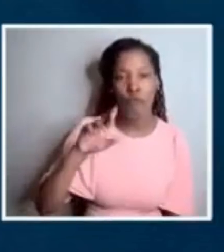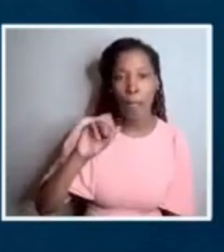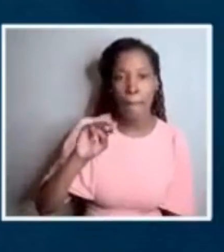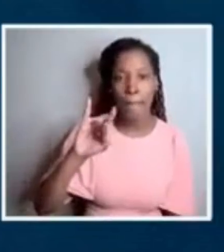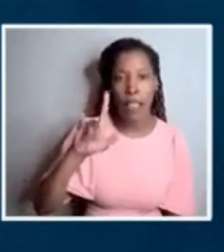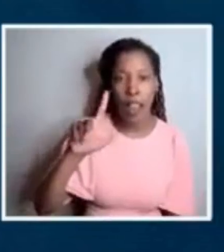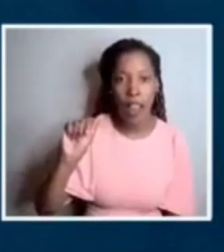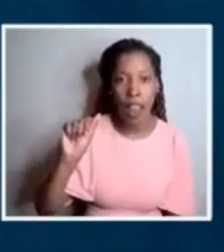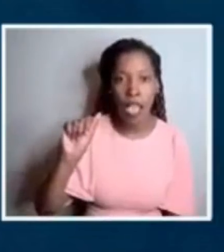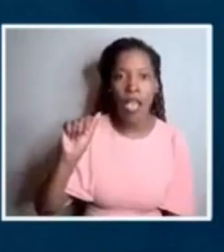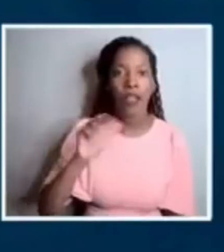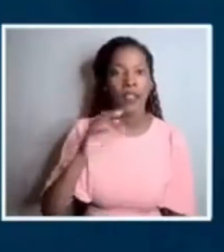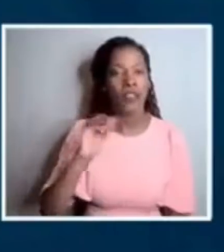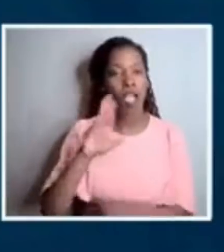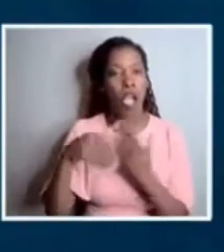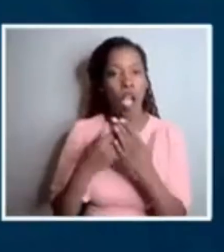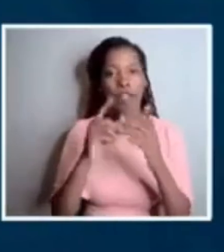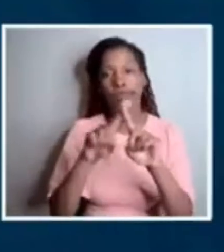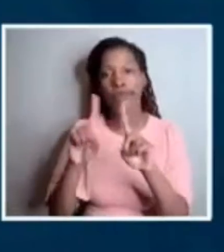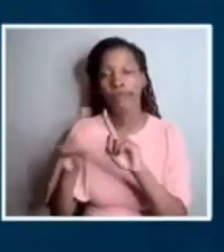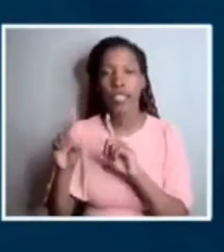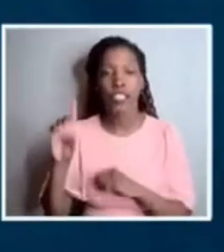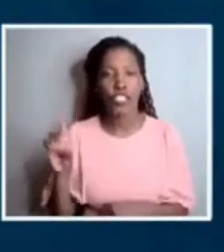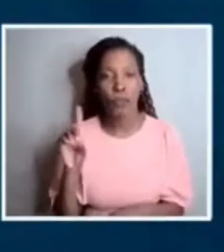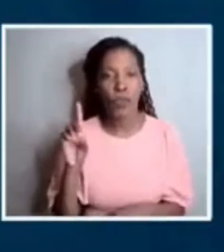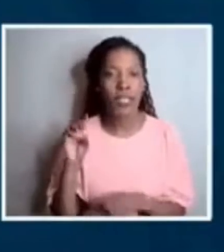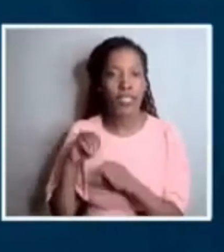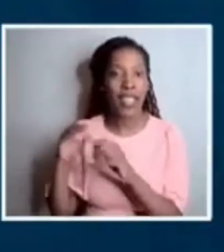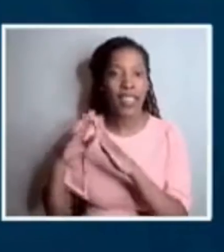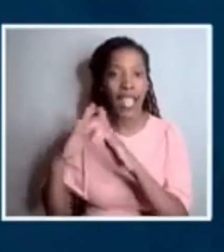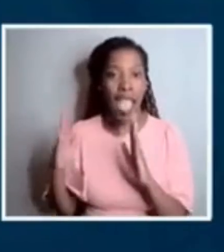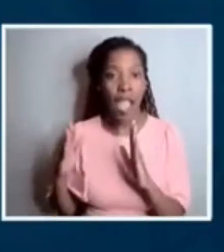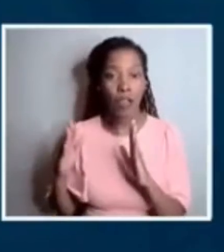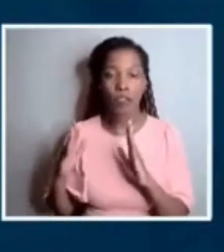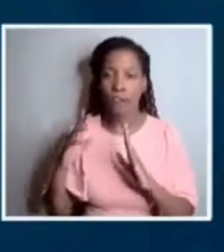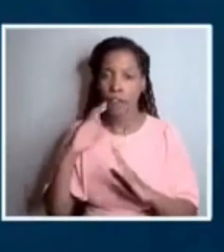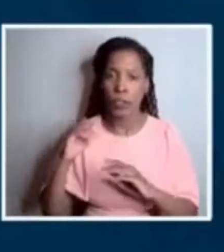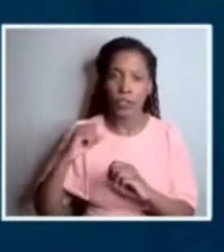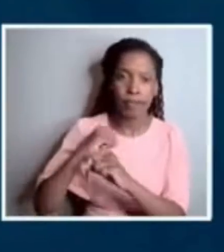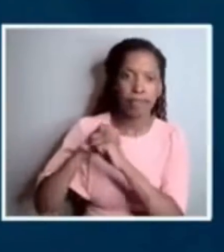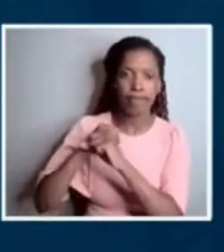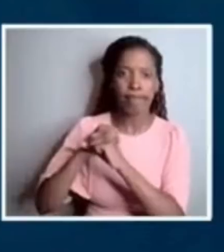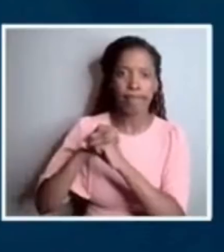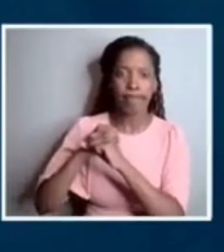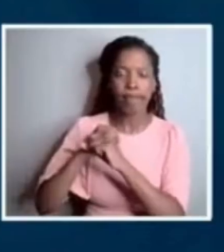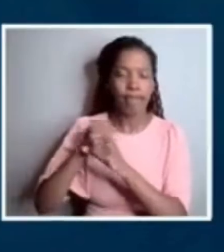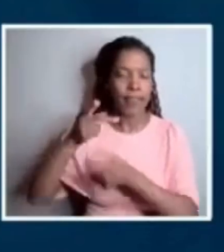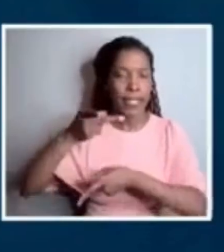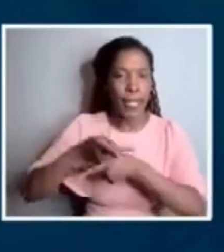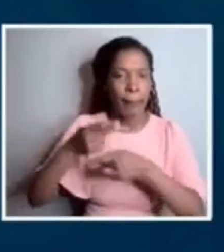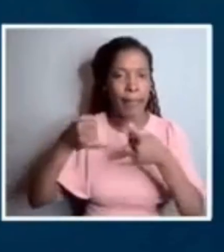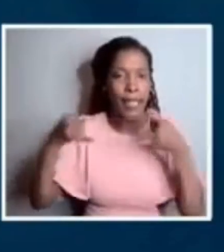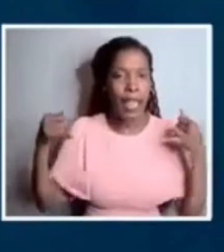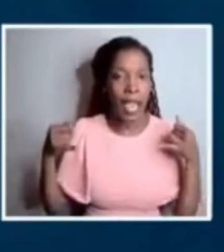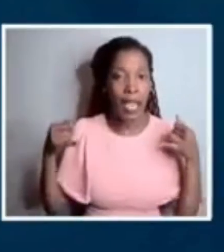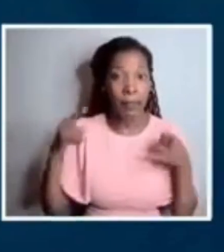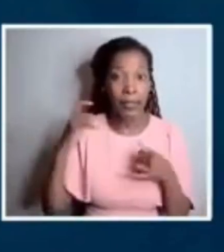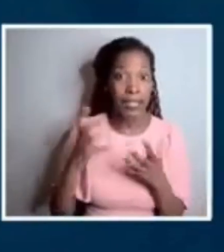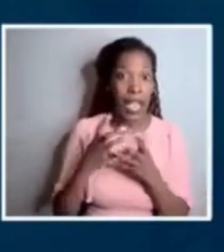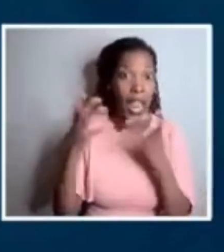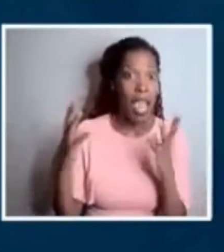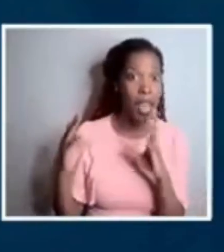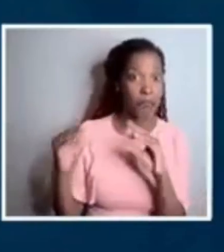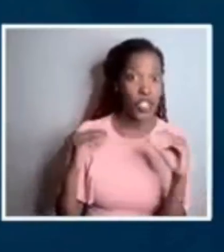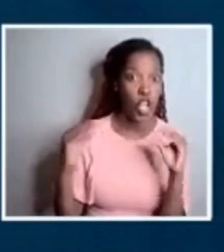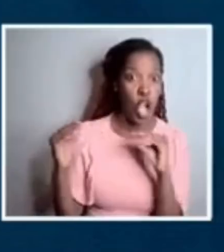the progressive Democrats in the House for holding the line, because there's been a lot of talk recently